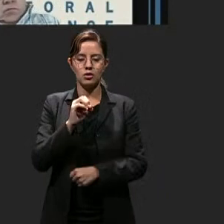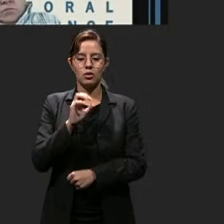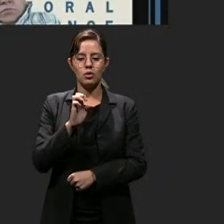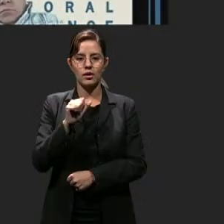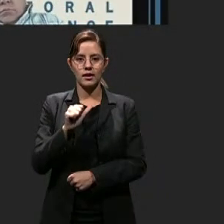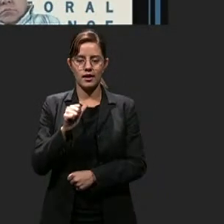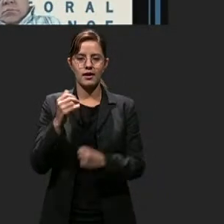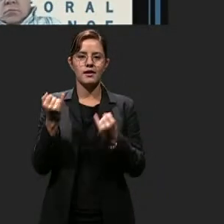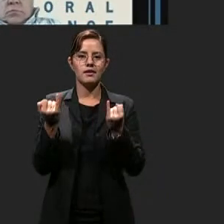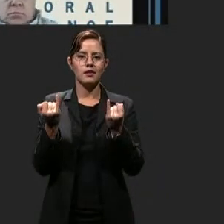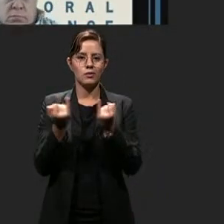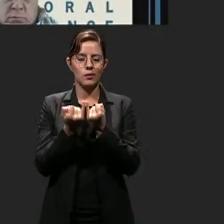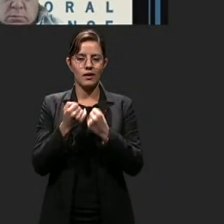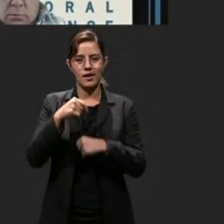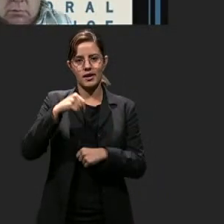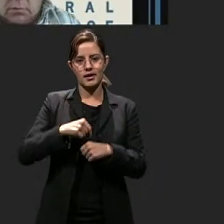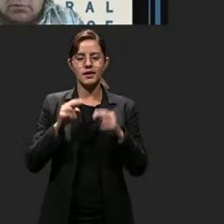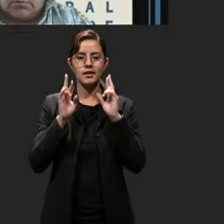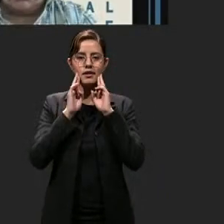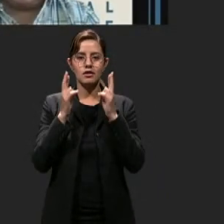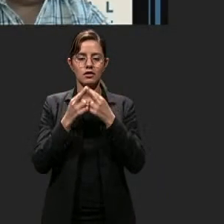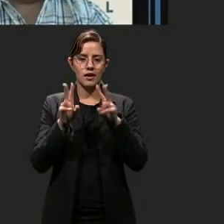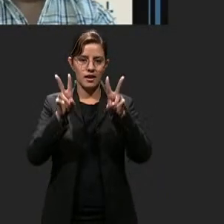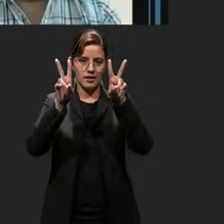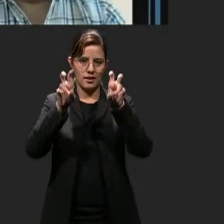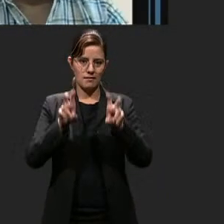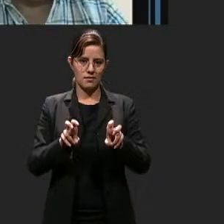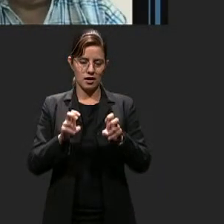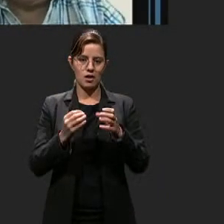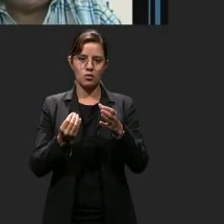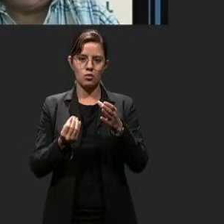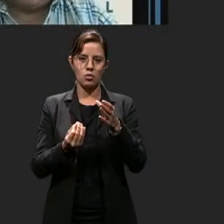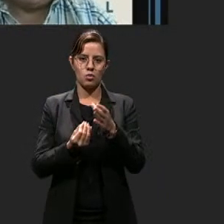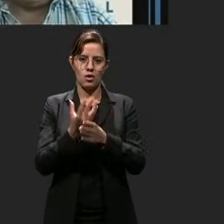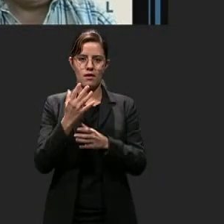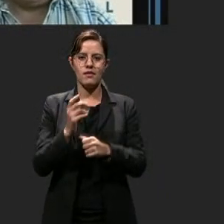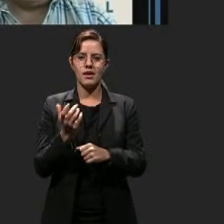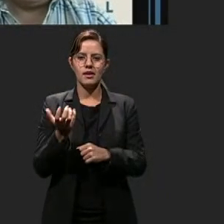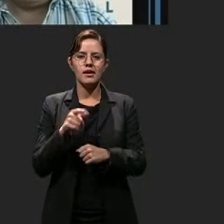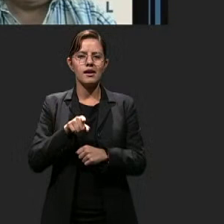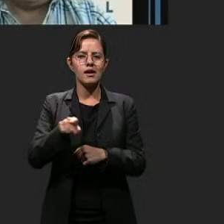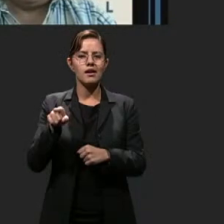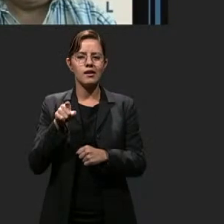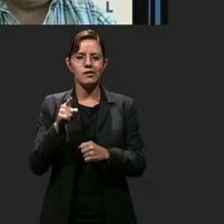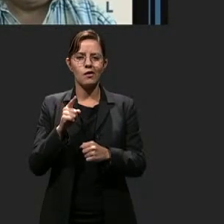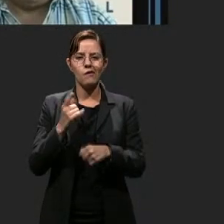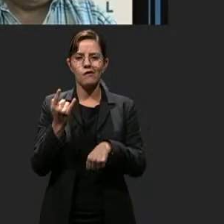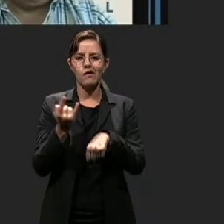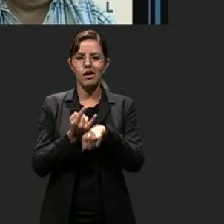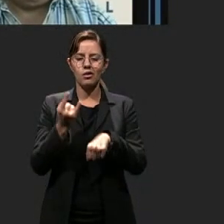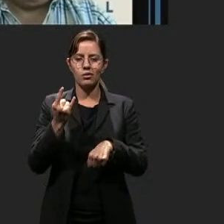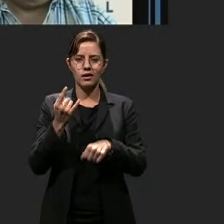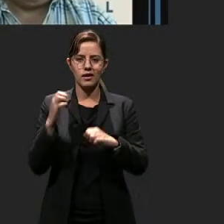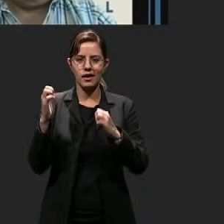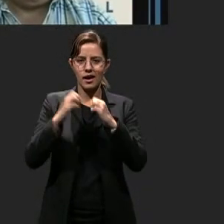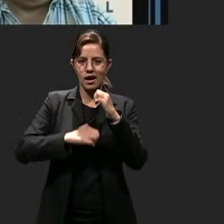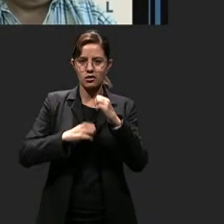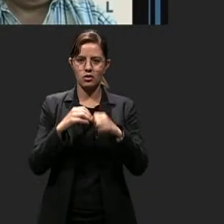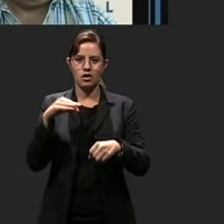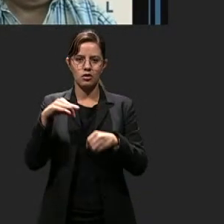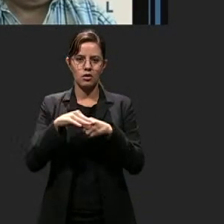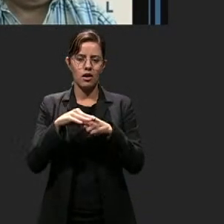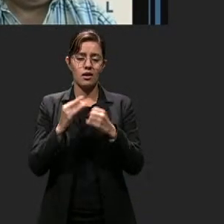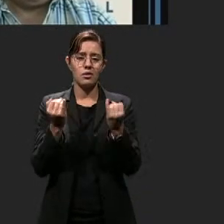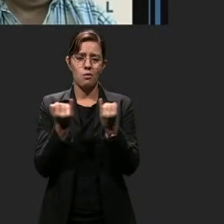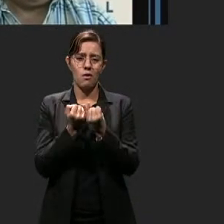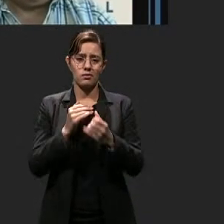the OAS to moderate this meeting on the new preaching on electoral fraud and its implications for